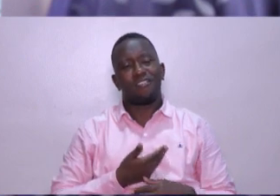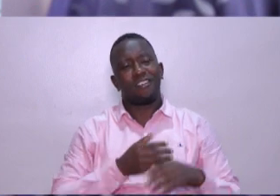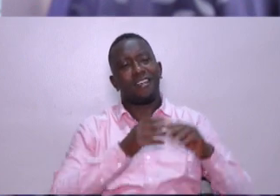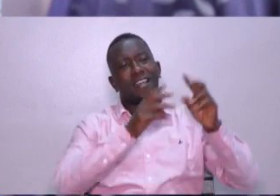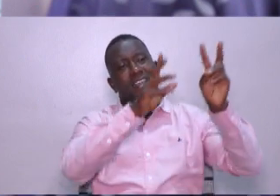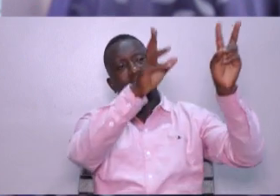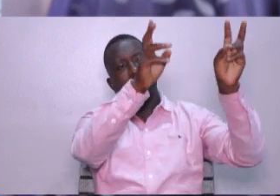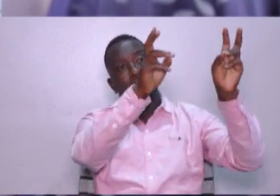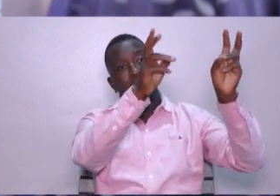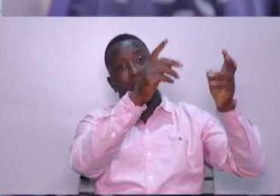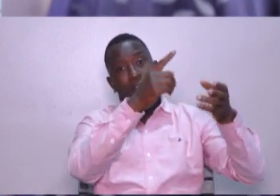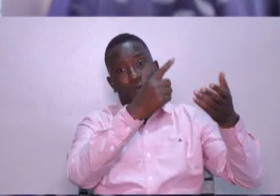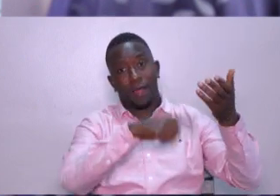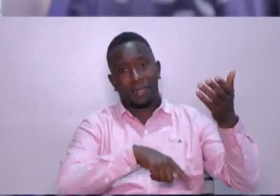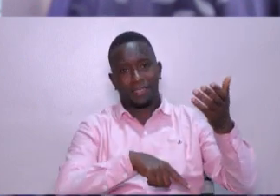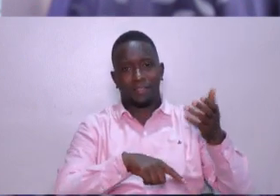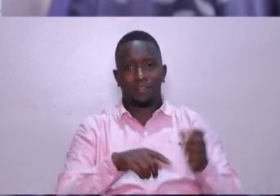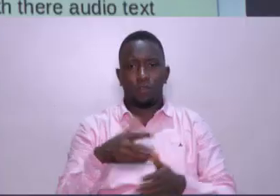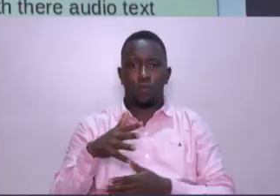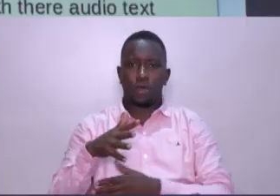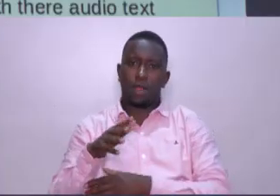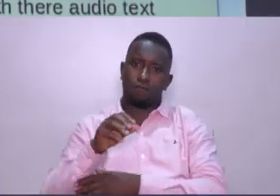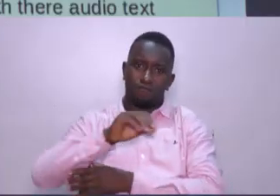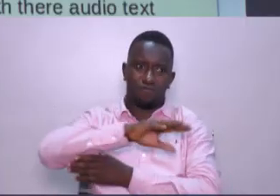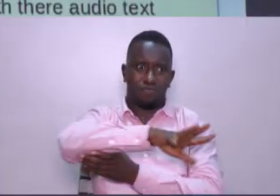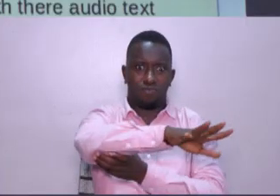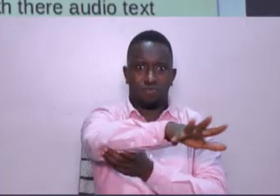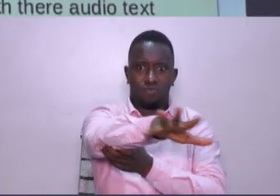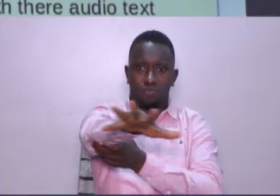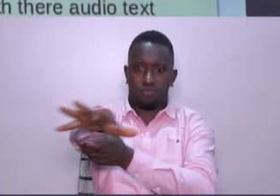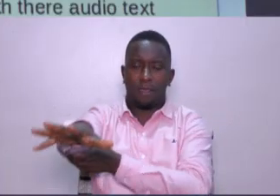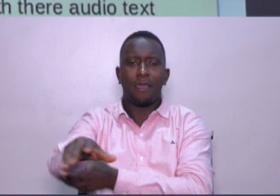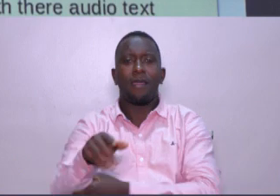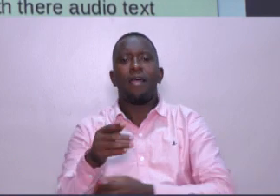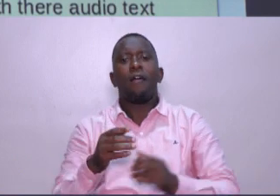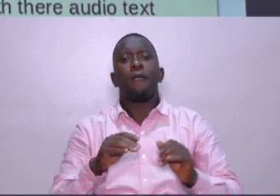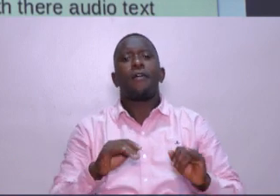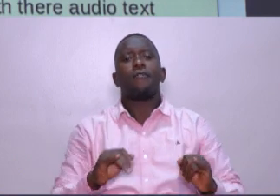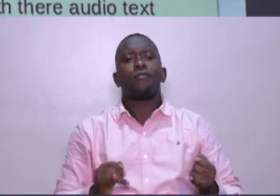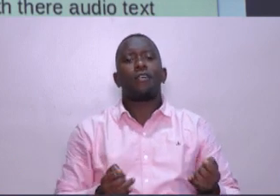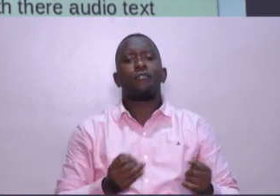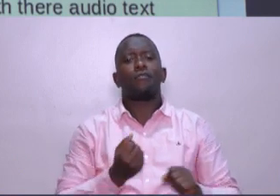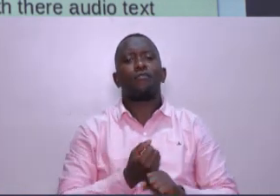topic about irrigation, and we are trying to create an animation of